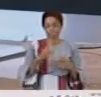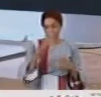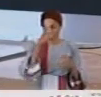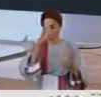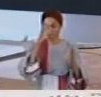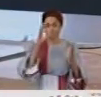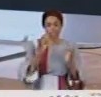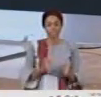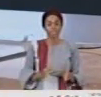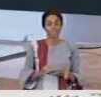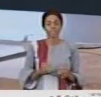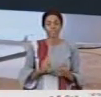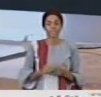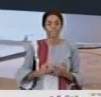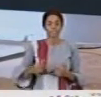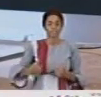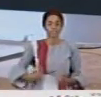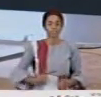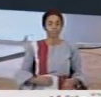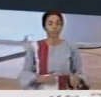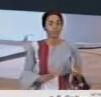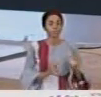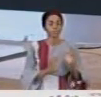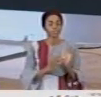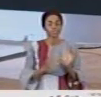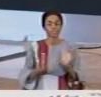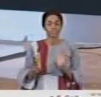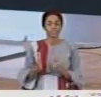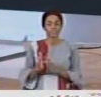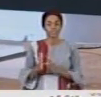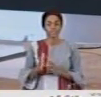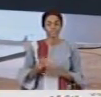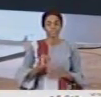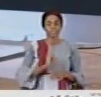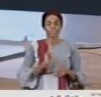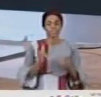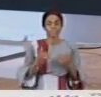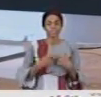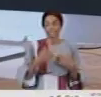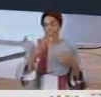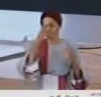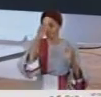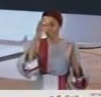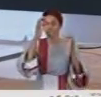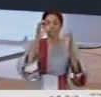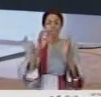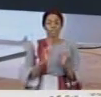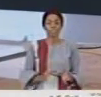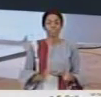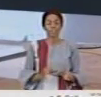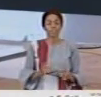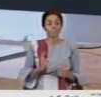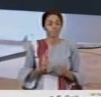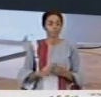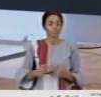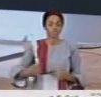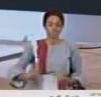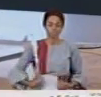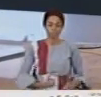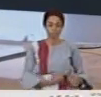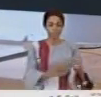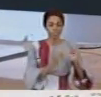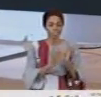have decided to follow Jesus. I have decided